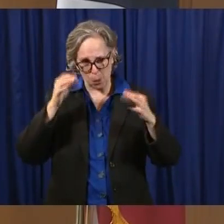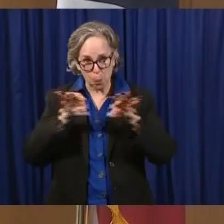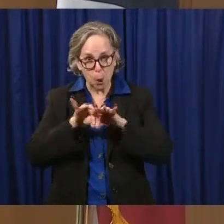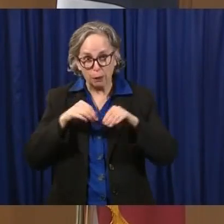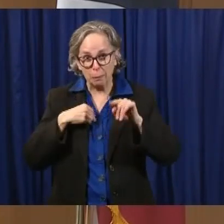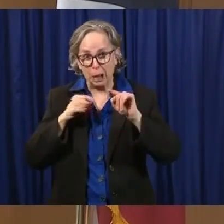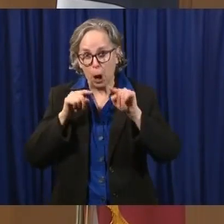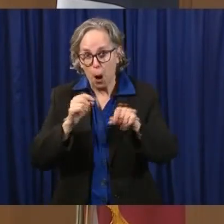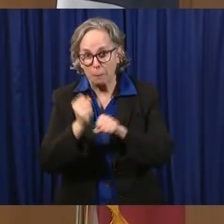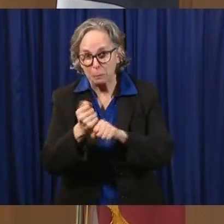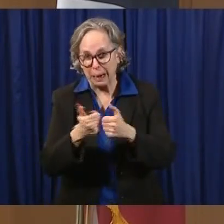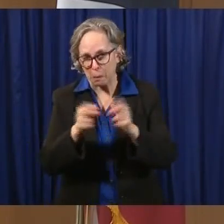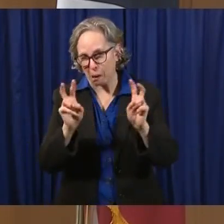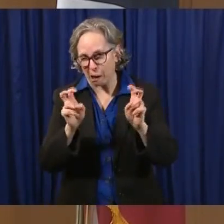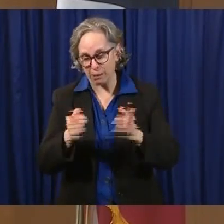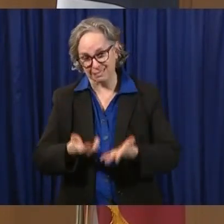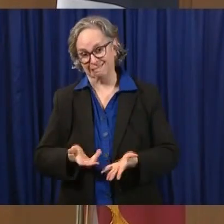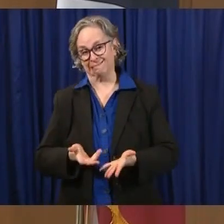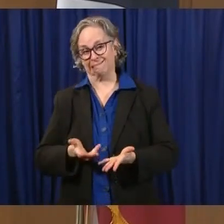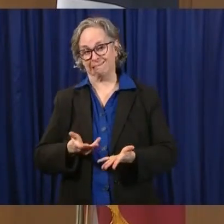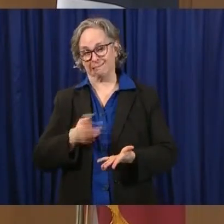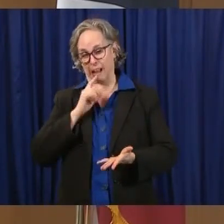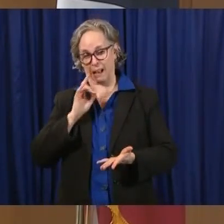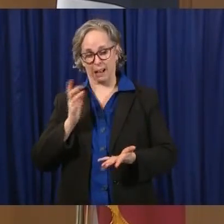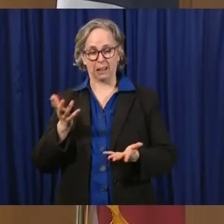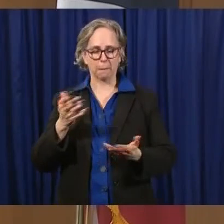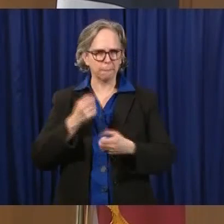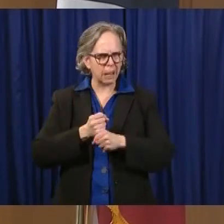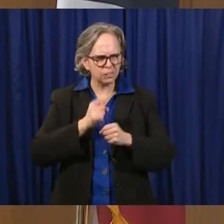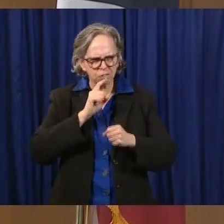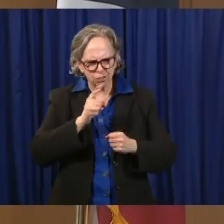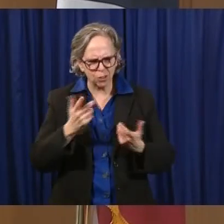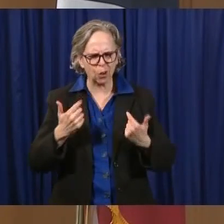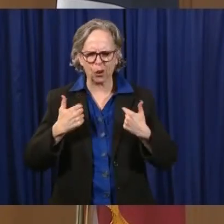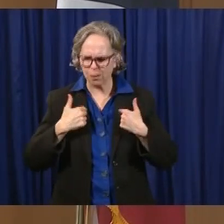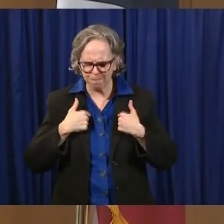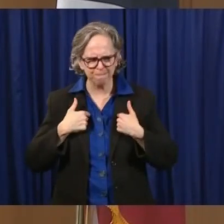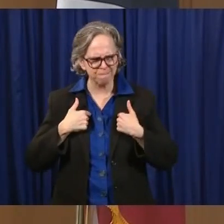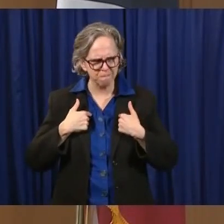doing certain things. People wearing a mask when they go out.